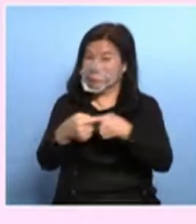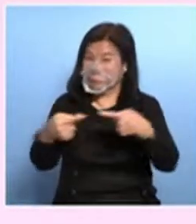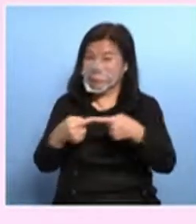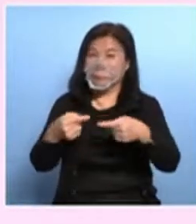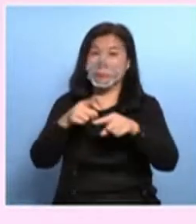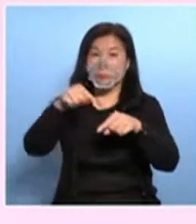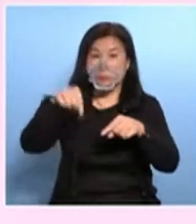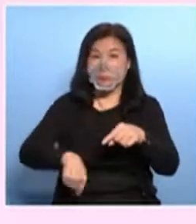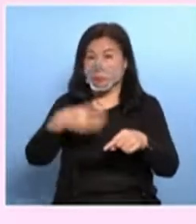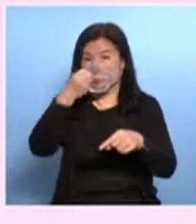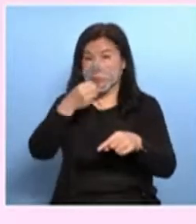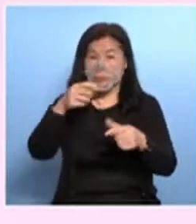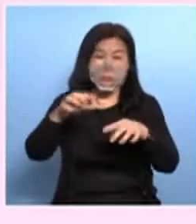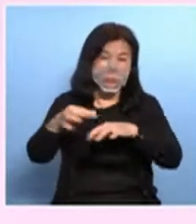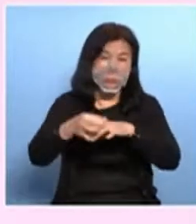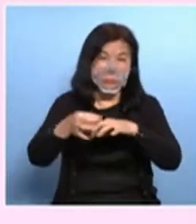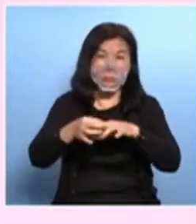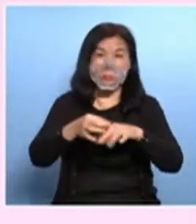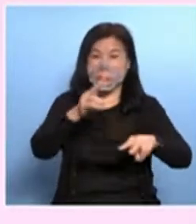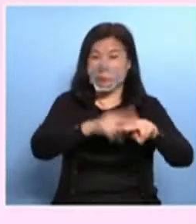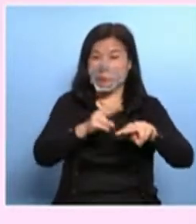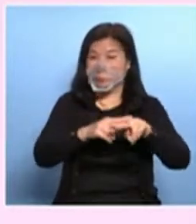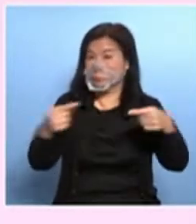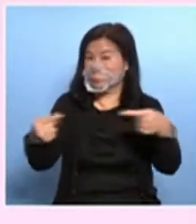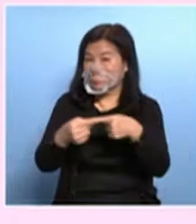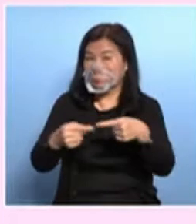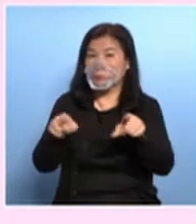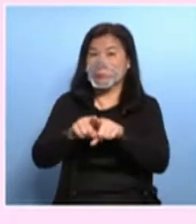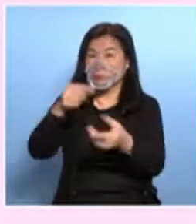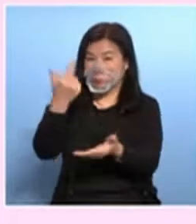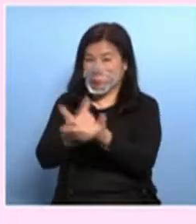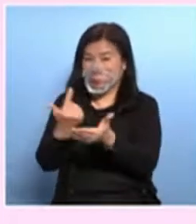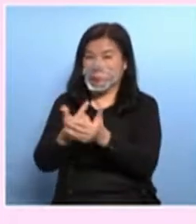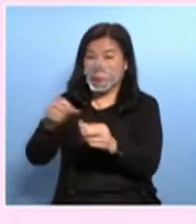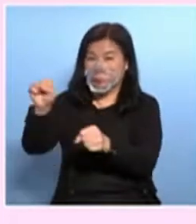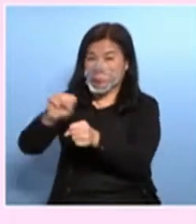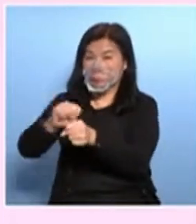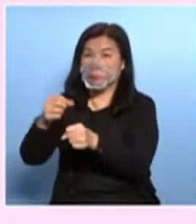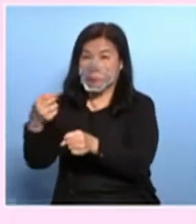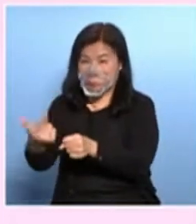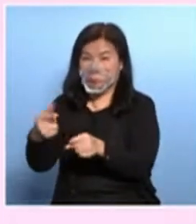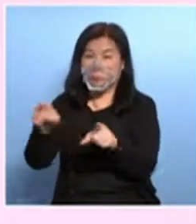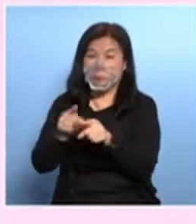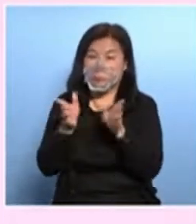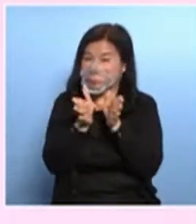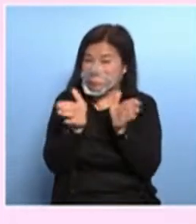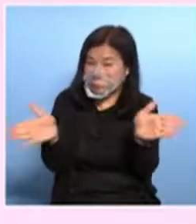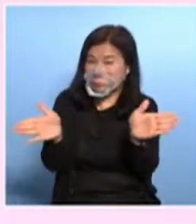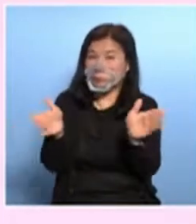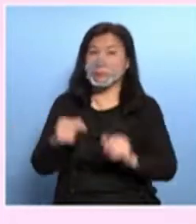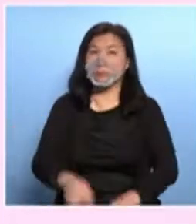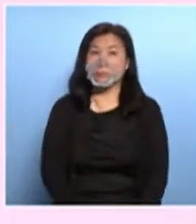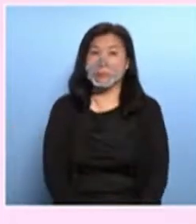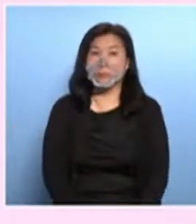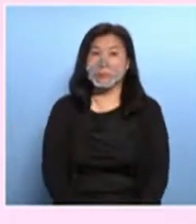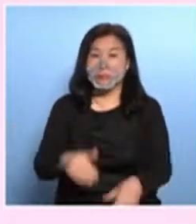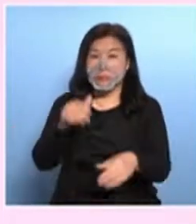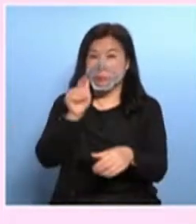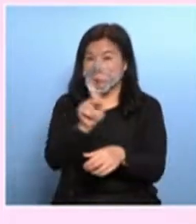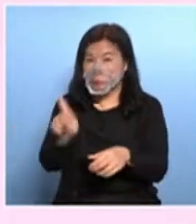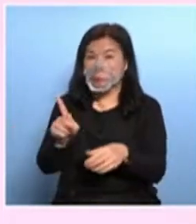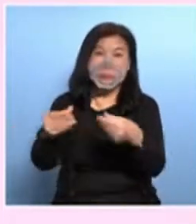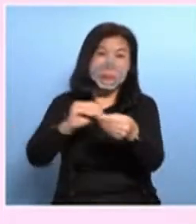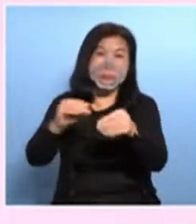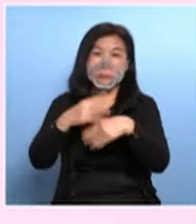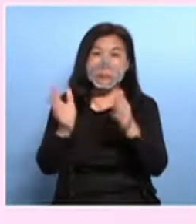arrangements. Deepen mutual access with the mainland. Mutual access between the financial markets in the mainland and Hong Kong has been deepening and widening.